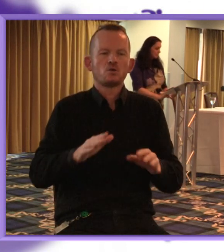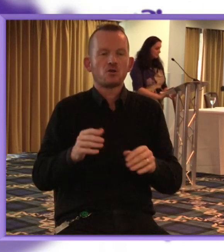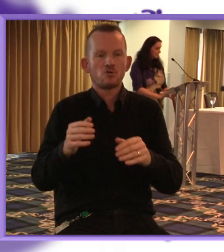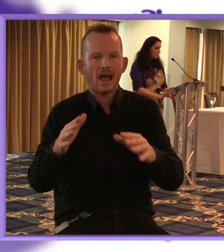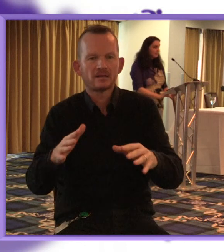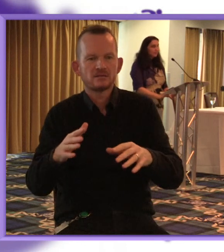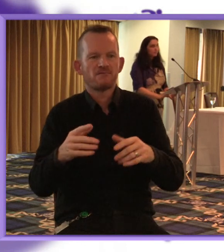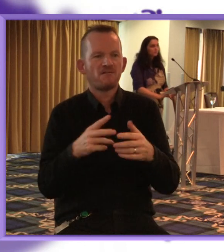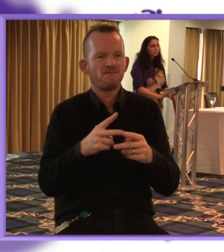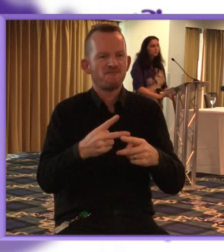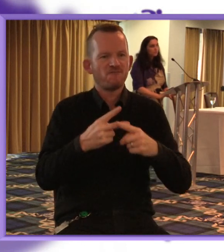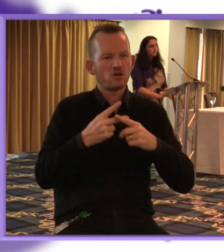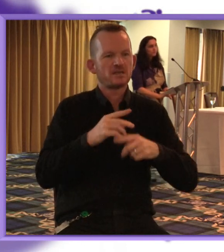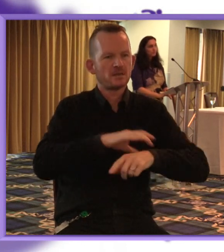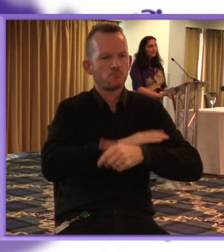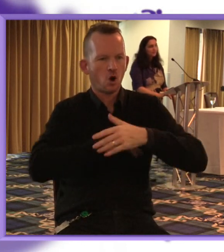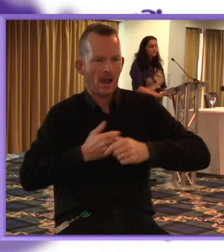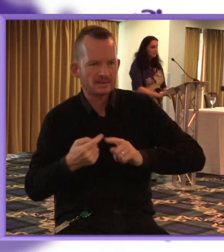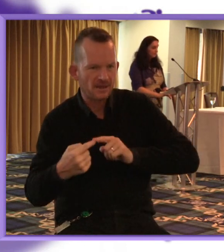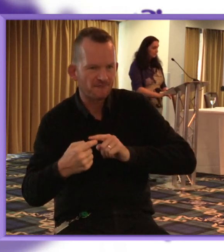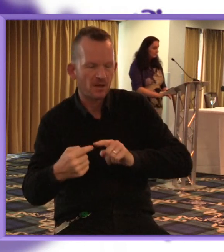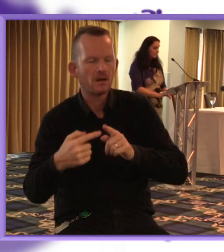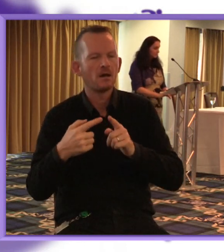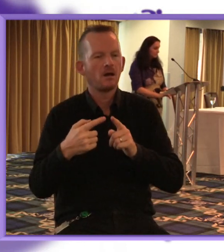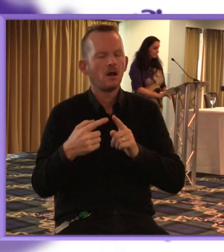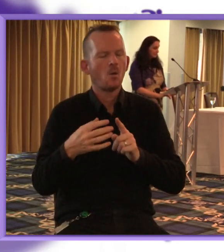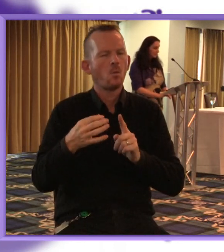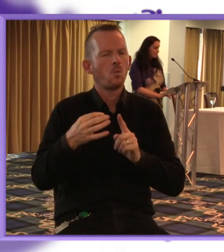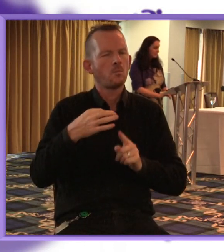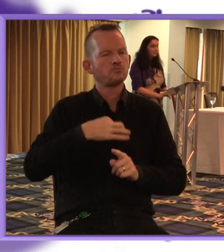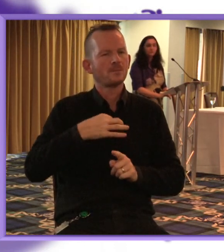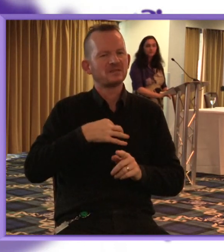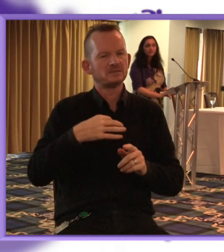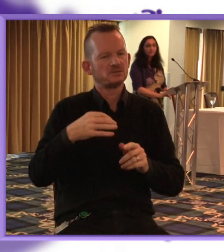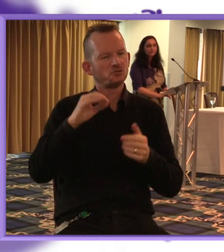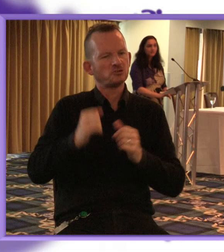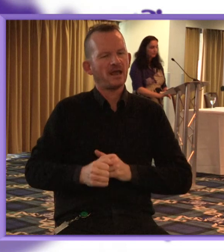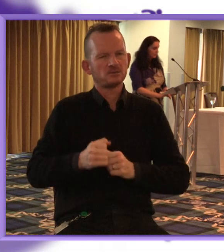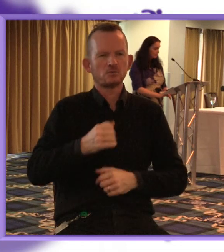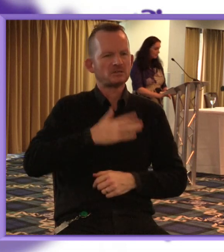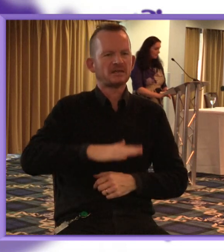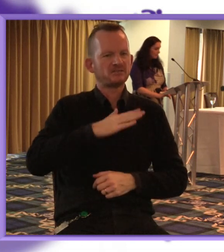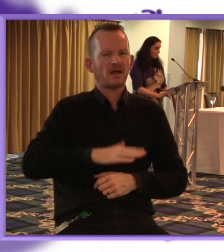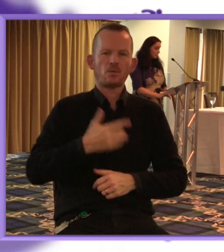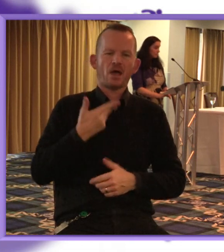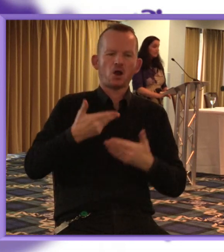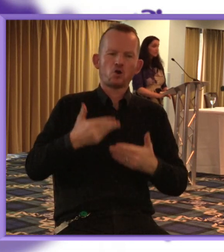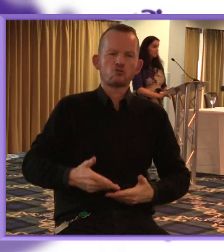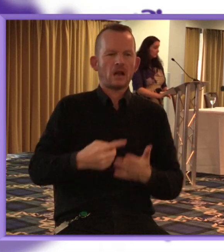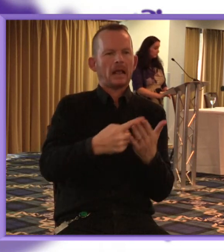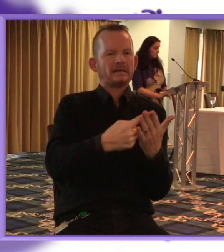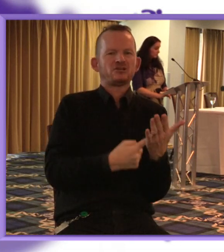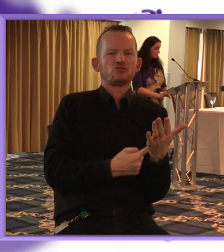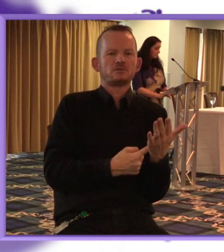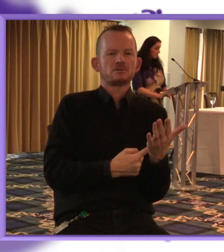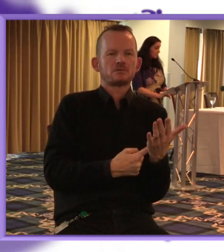the proactive. We're often prompted to change because of our own dissatisfaction with our current conditions. And organisationally